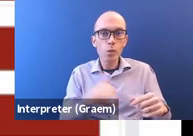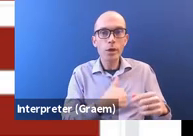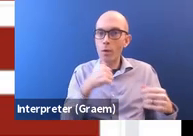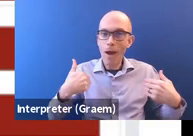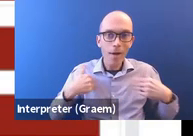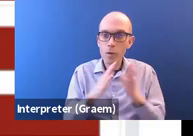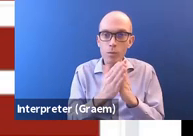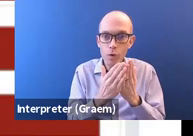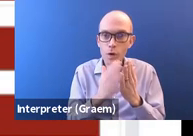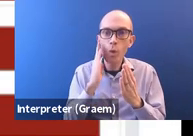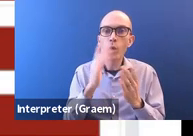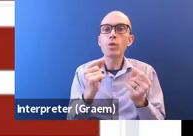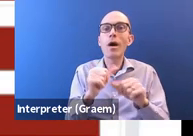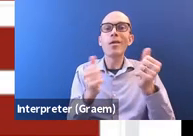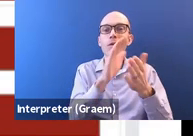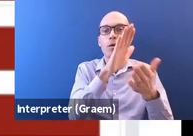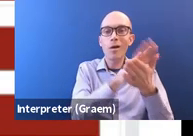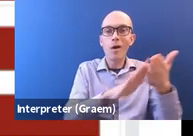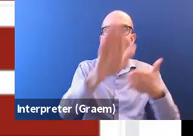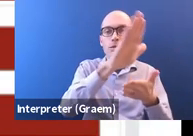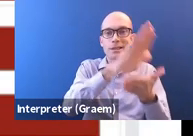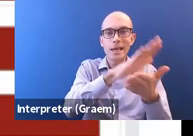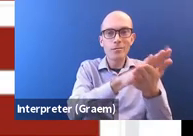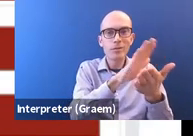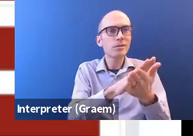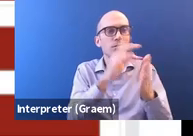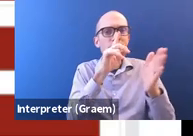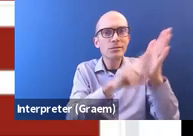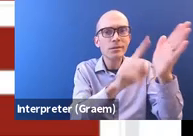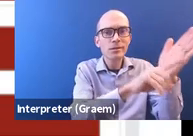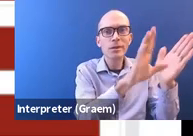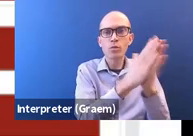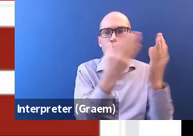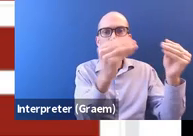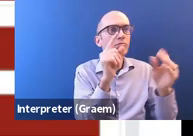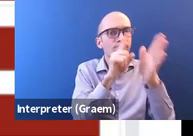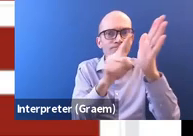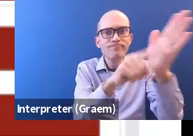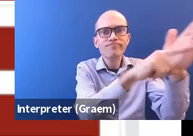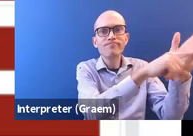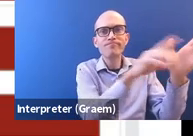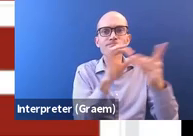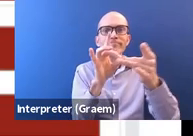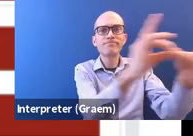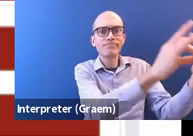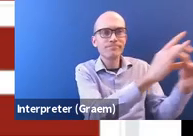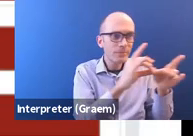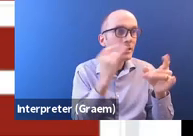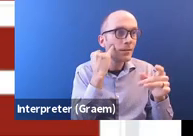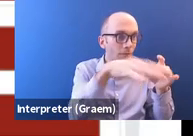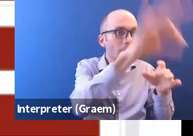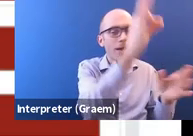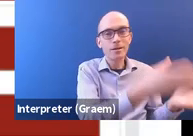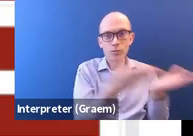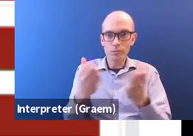has it, it will be shipped from that particular store to you directly, even if we don't have it here at the store in stock. So a couple of options for